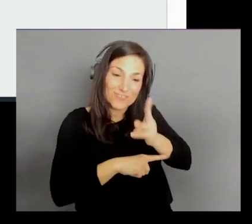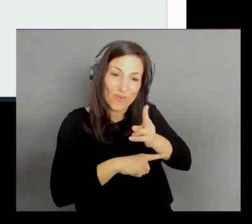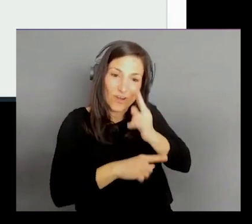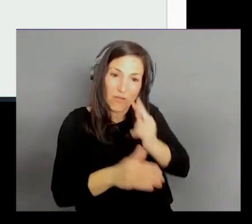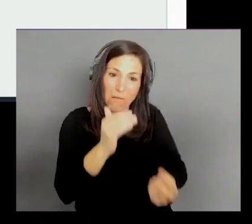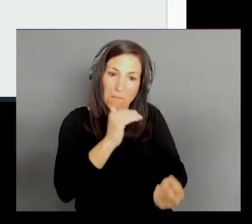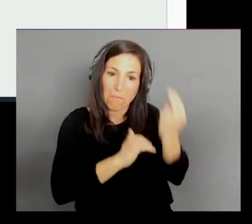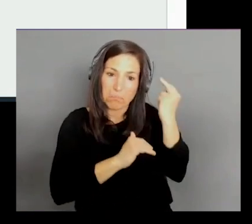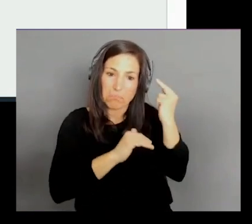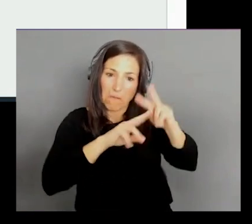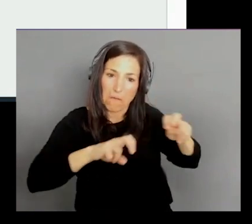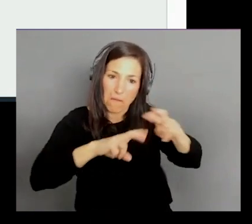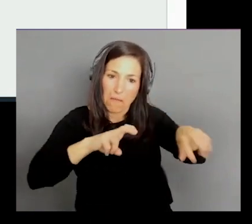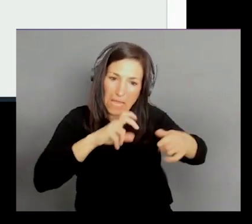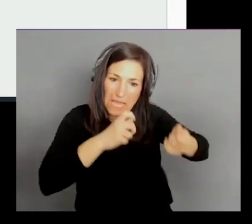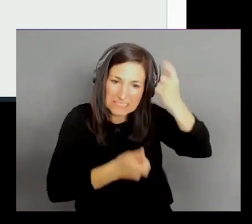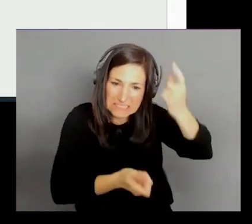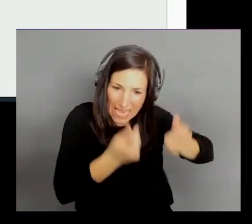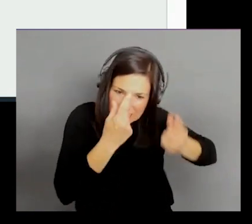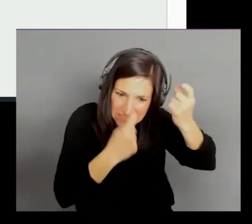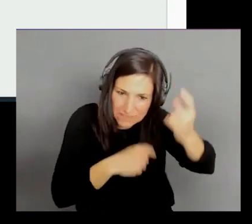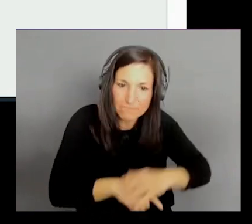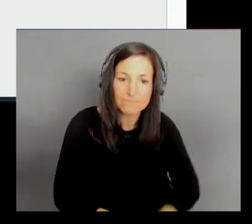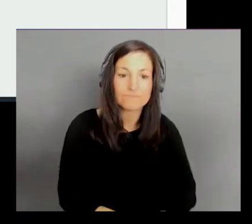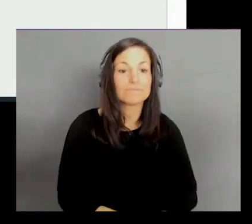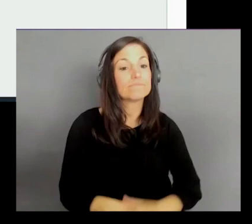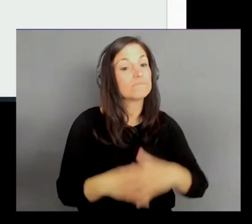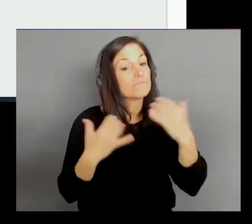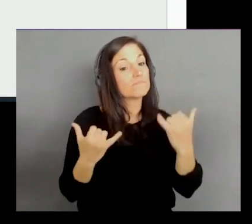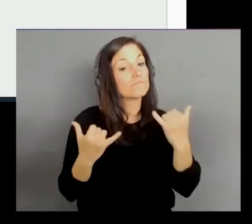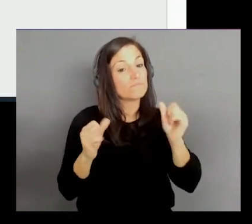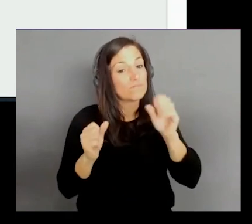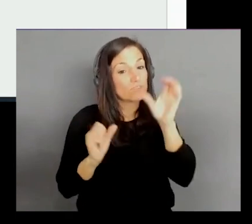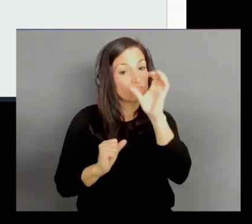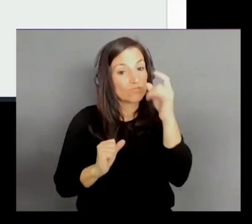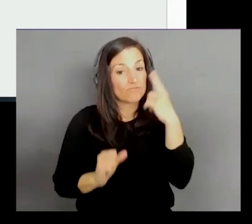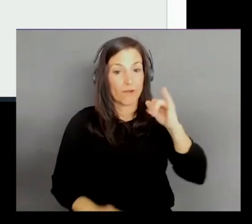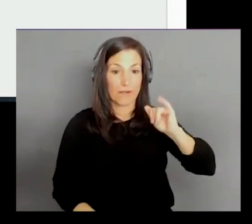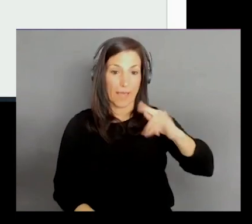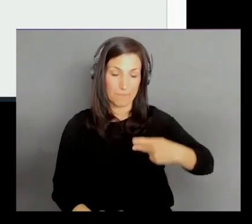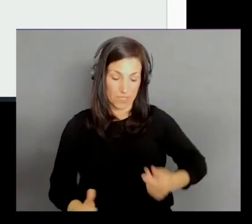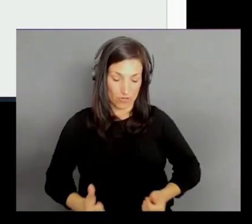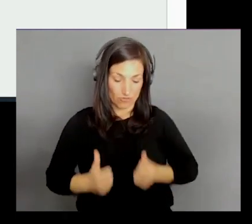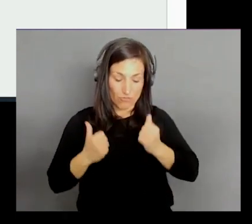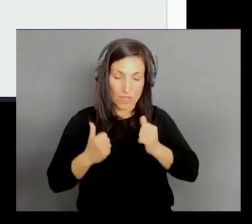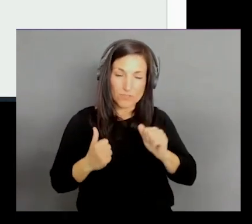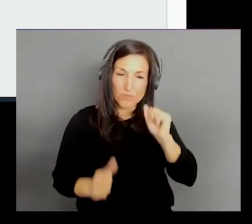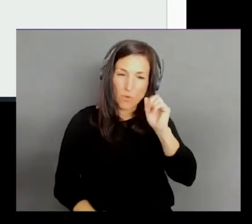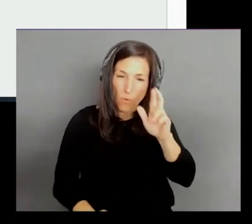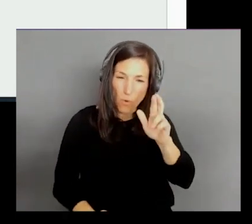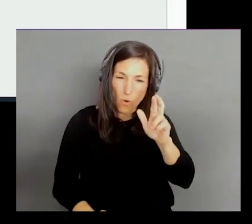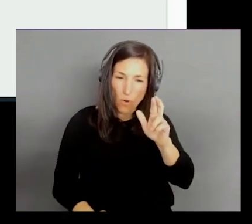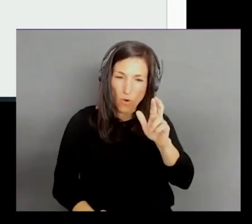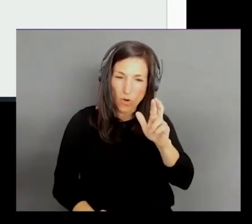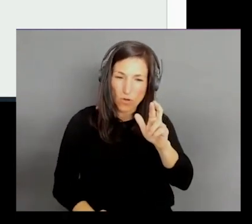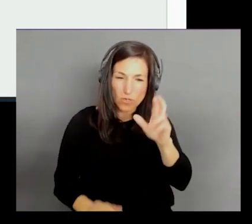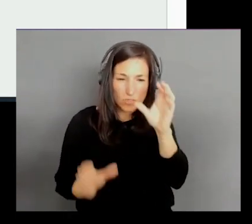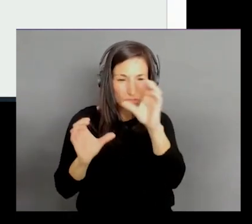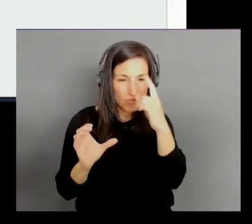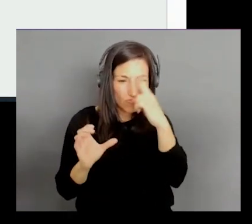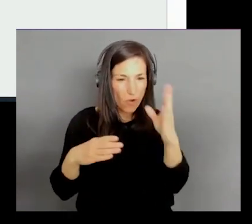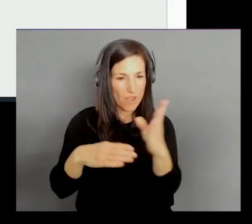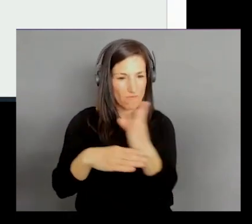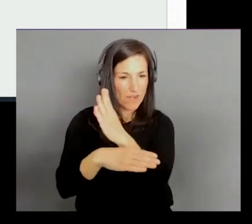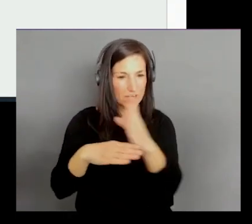Now, this is where you can search for an IP address or a range of IP address using